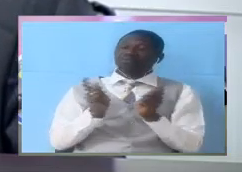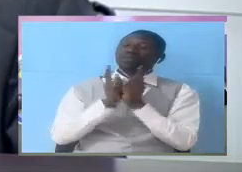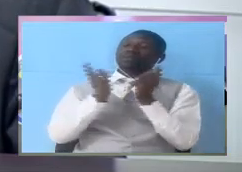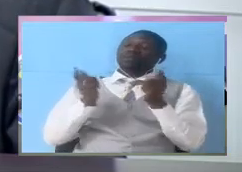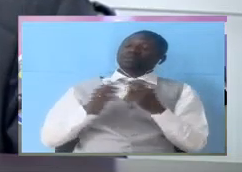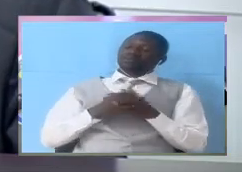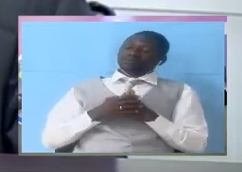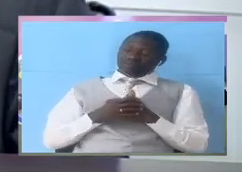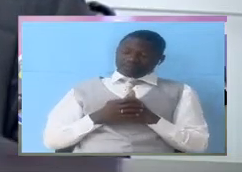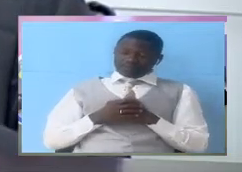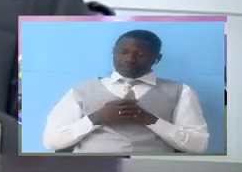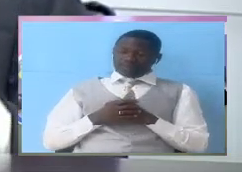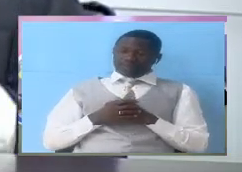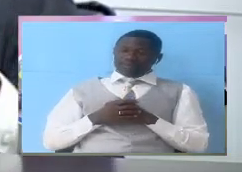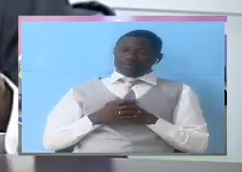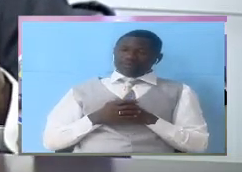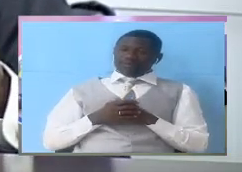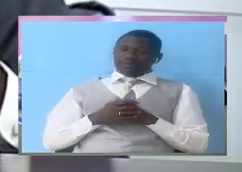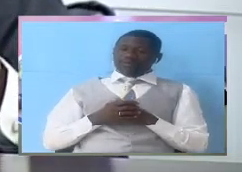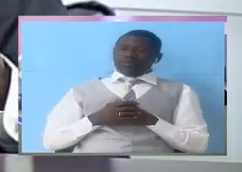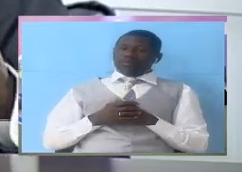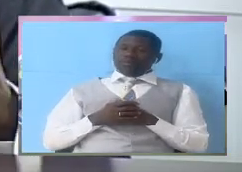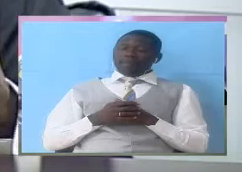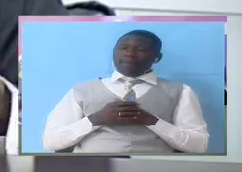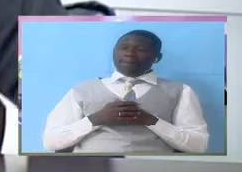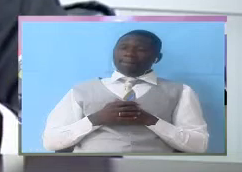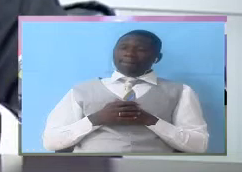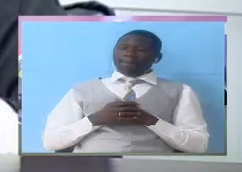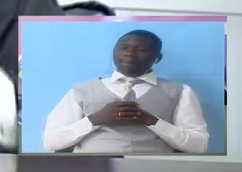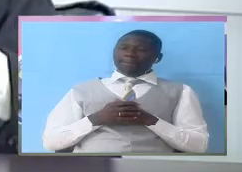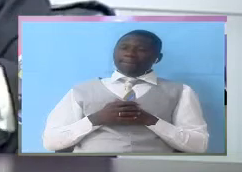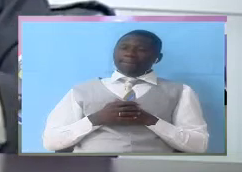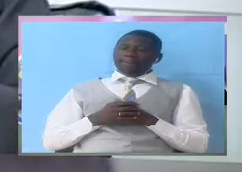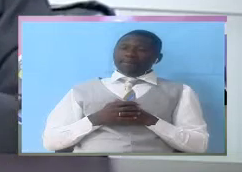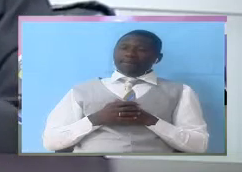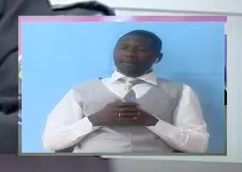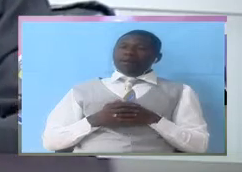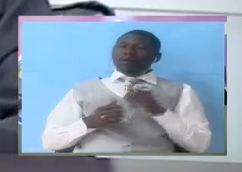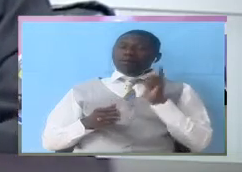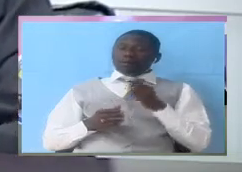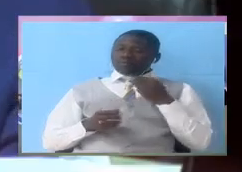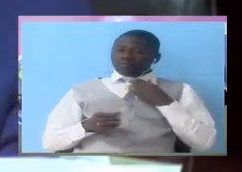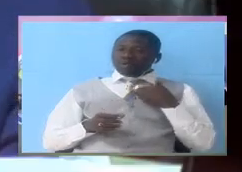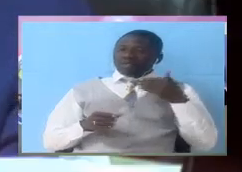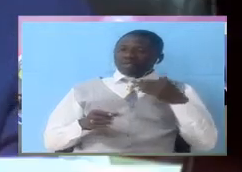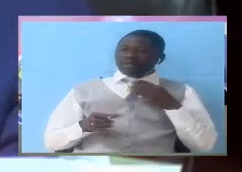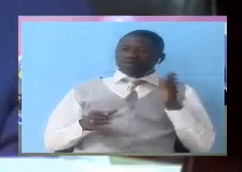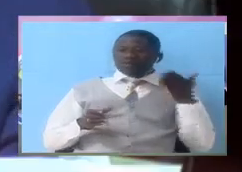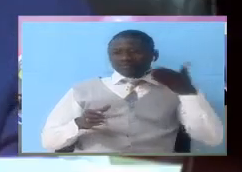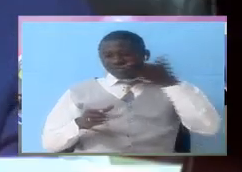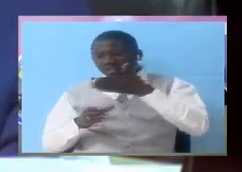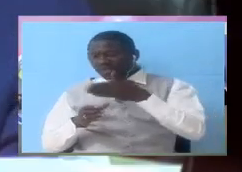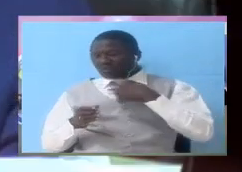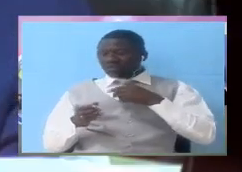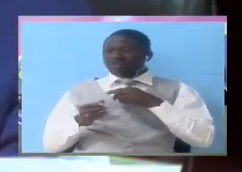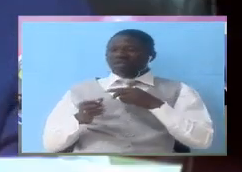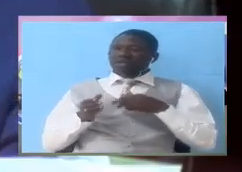constant my touch as lead counsel would say with the panel. Li nga xamne mo ndewon suma jeflante